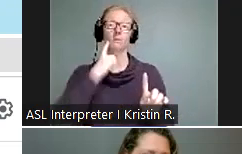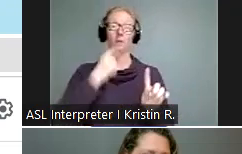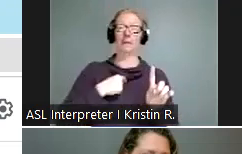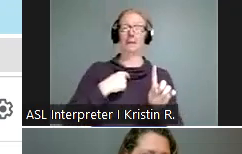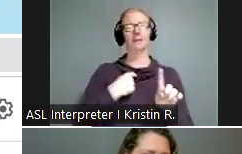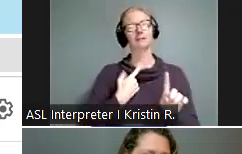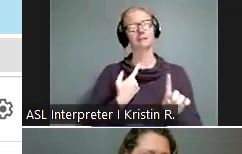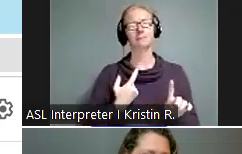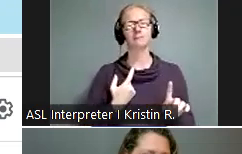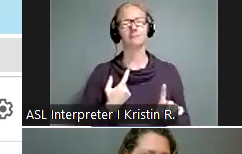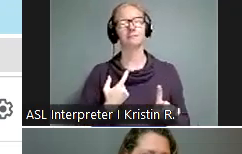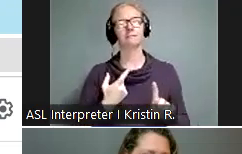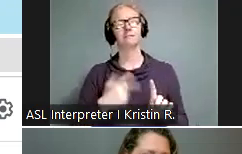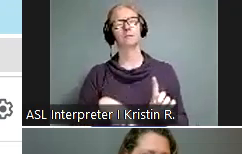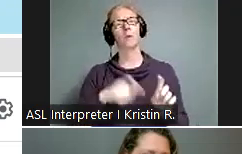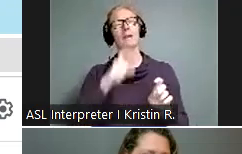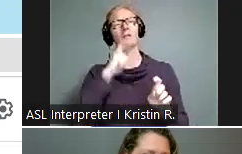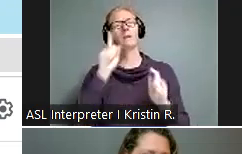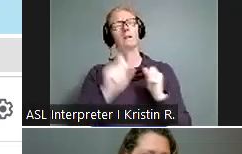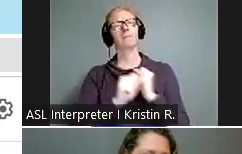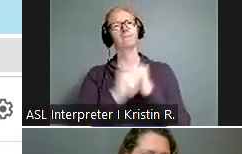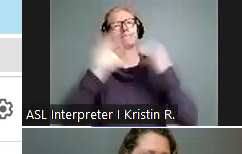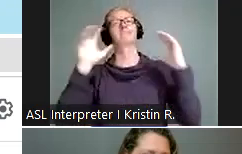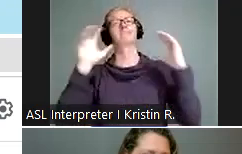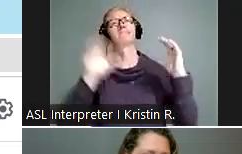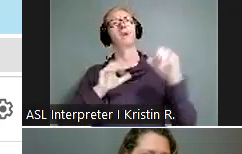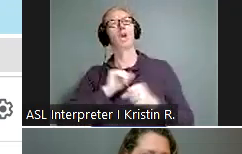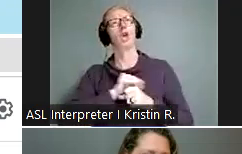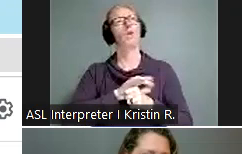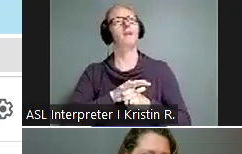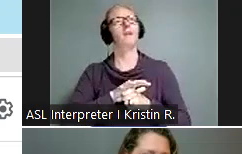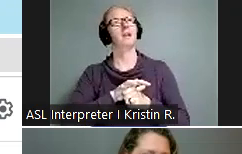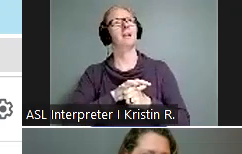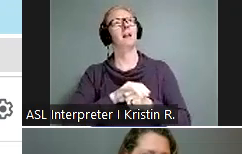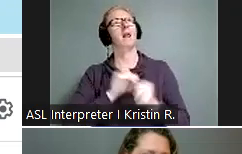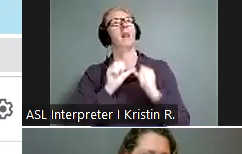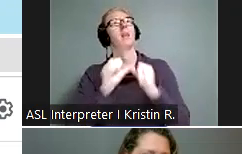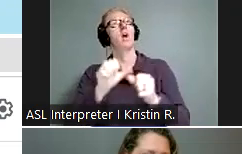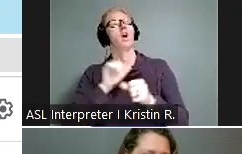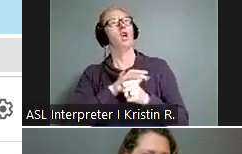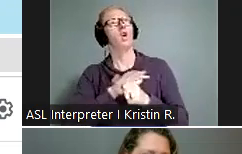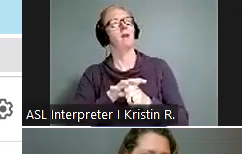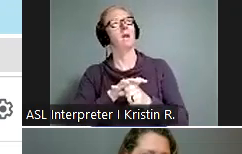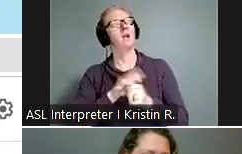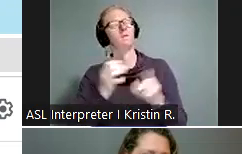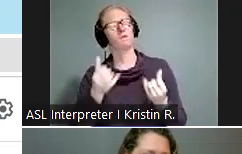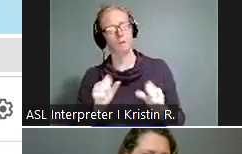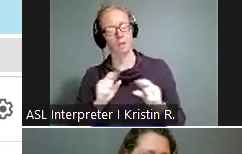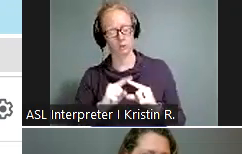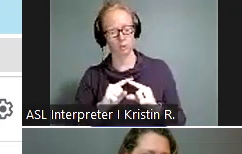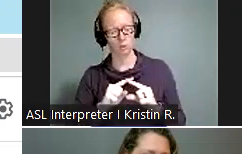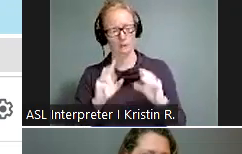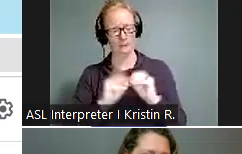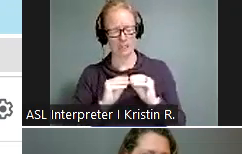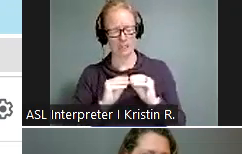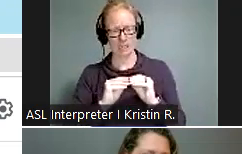especially when I think about COVID and long COVID and how we're trying to do meetings